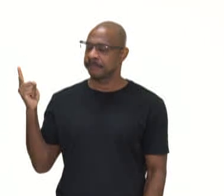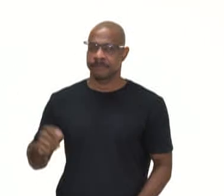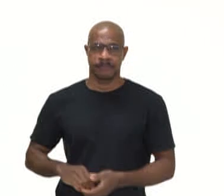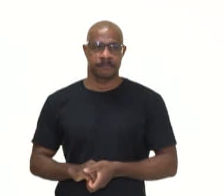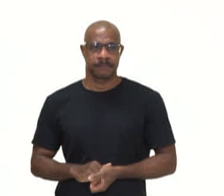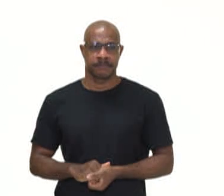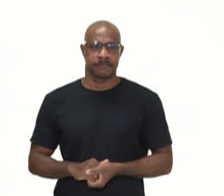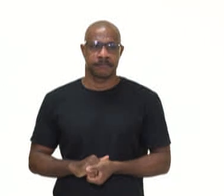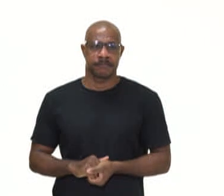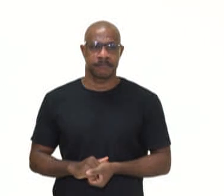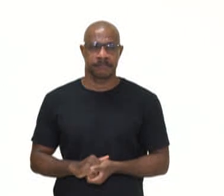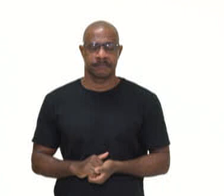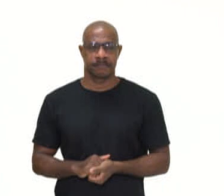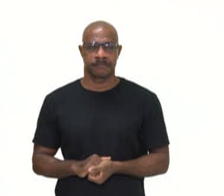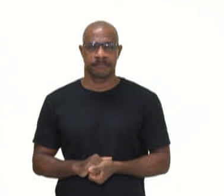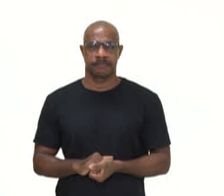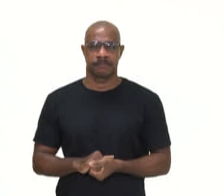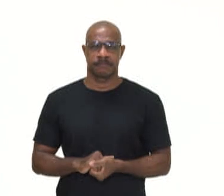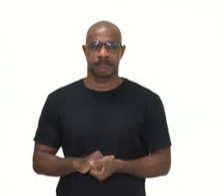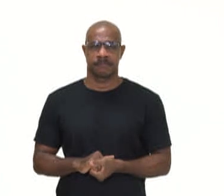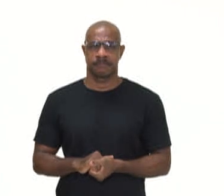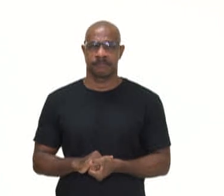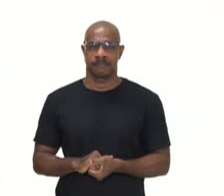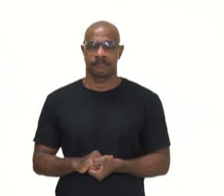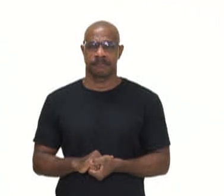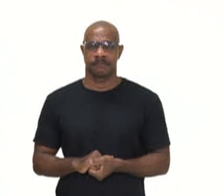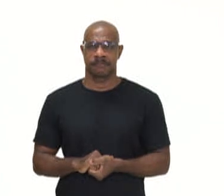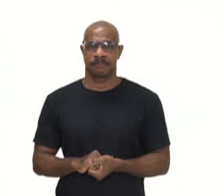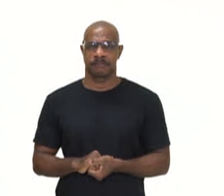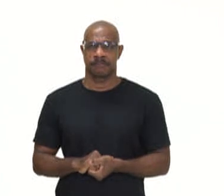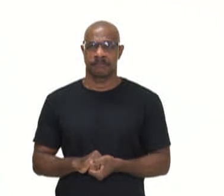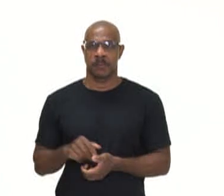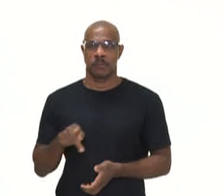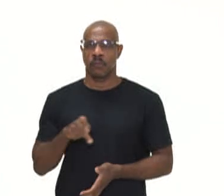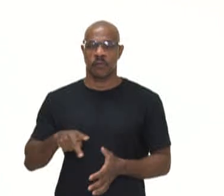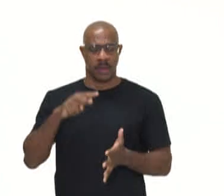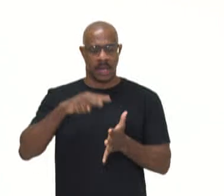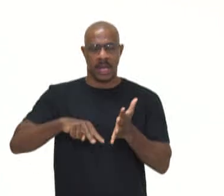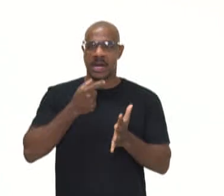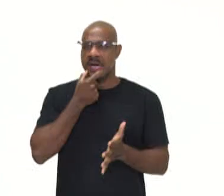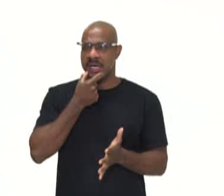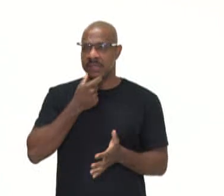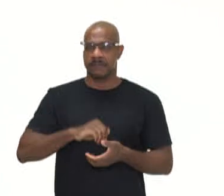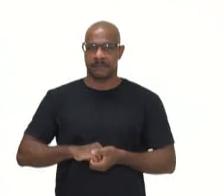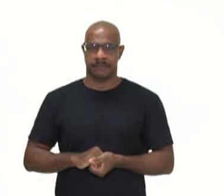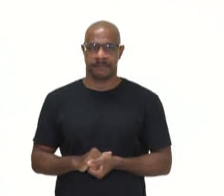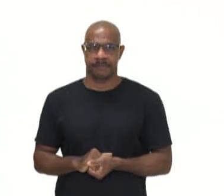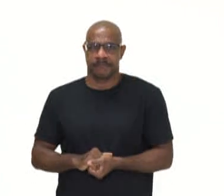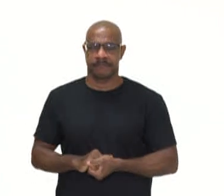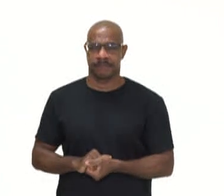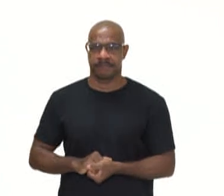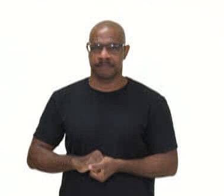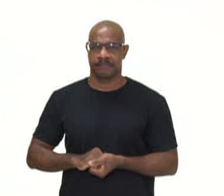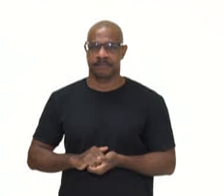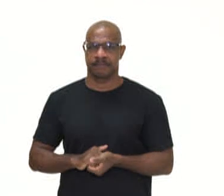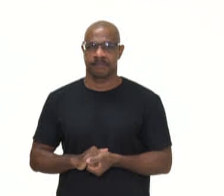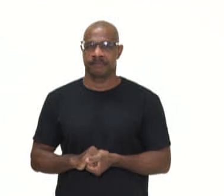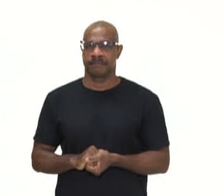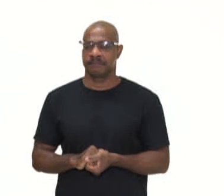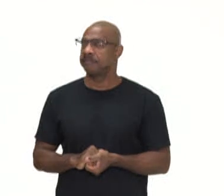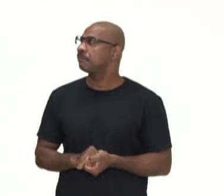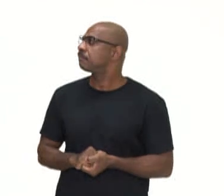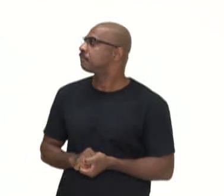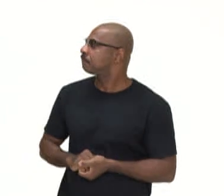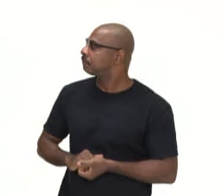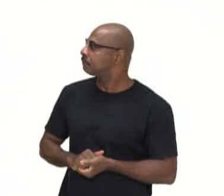400 million people around the world speak English as their first language. Not only that, but